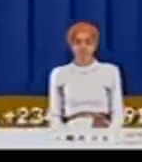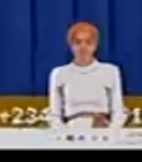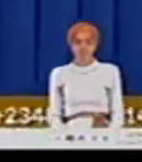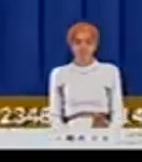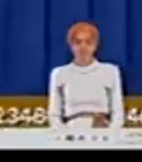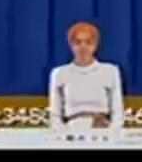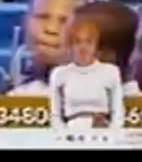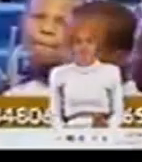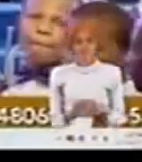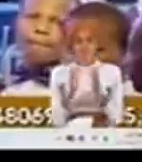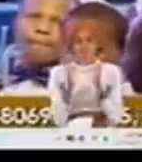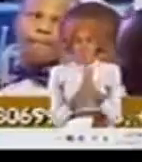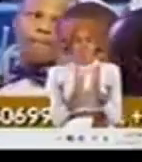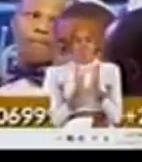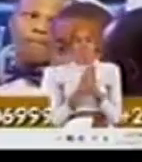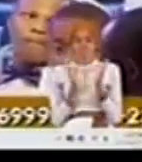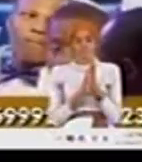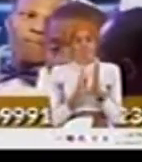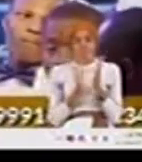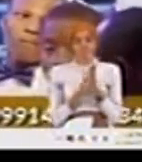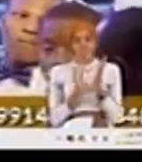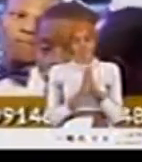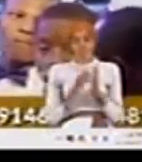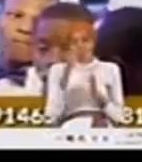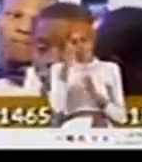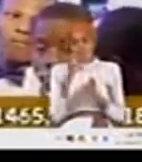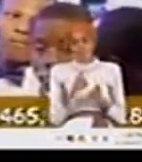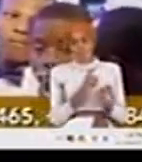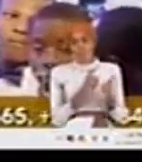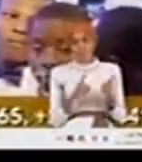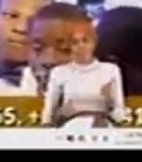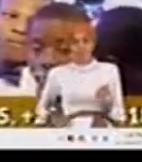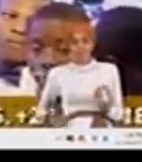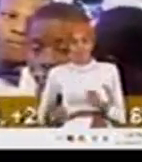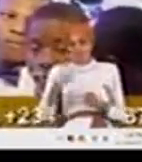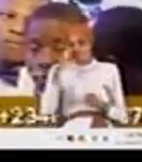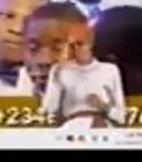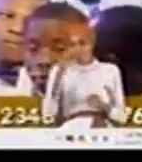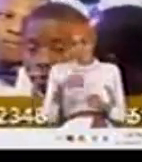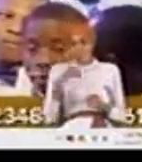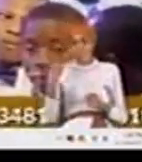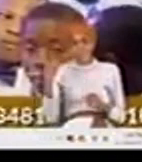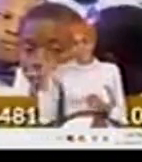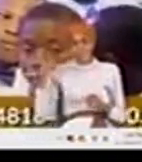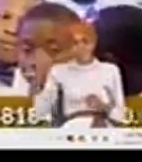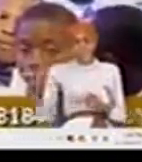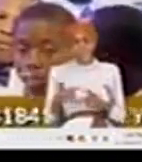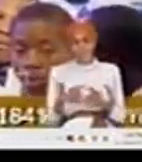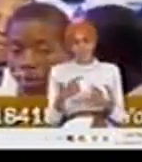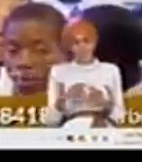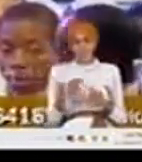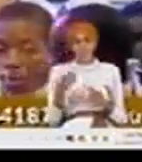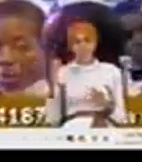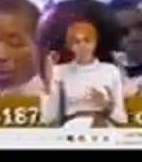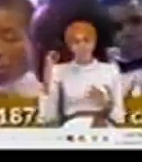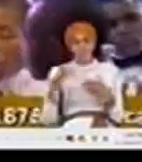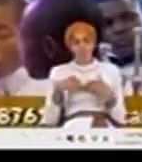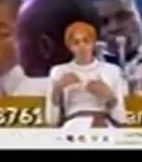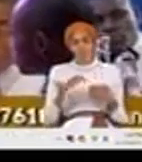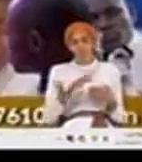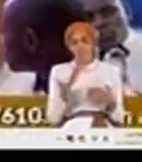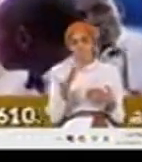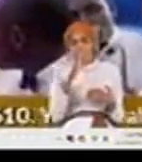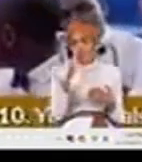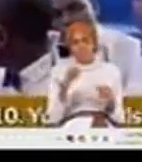well together for the Lord the young man said since then he has never been able to